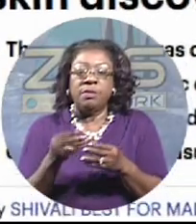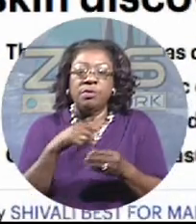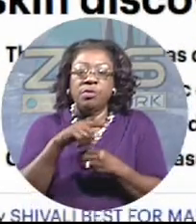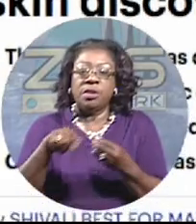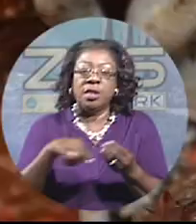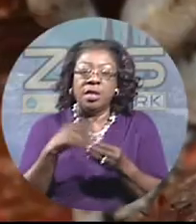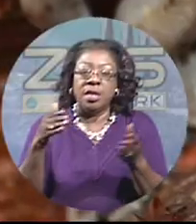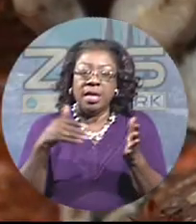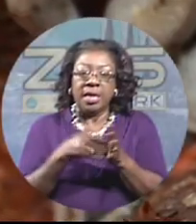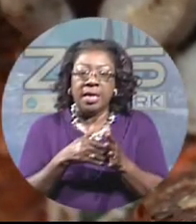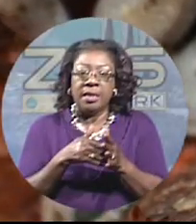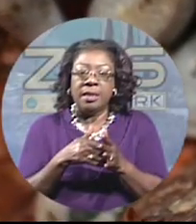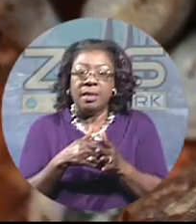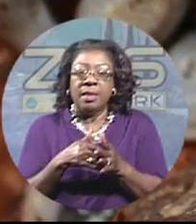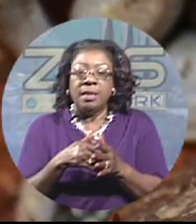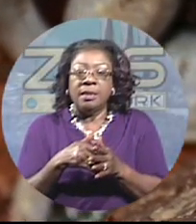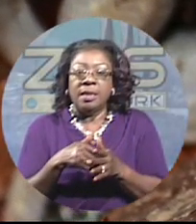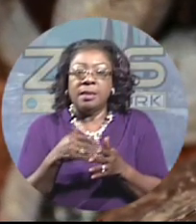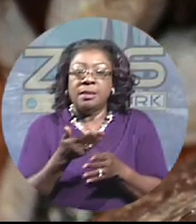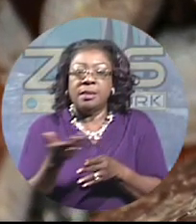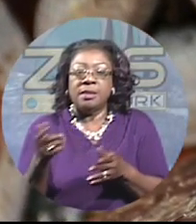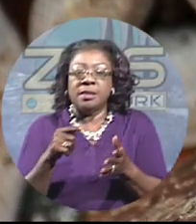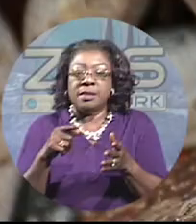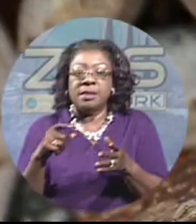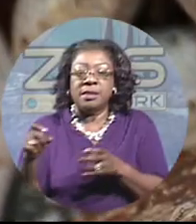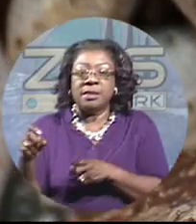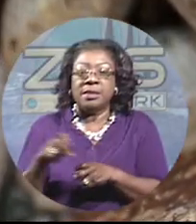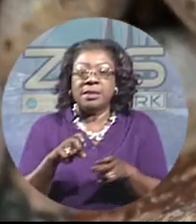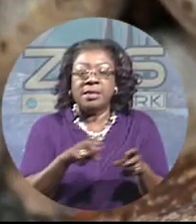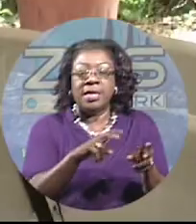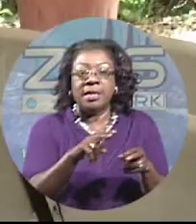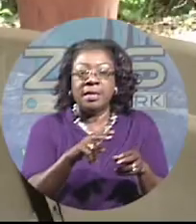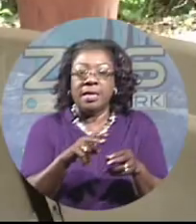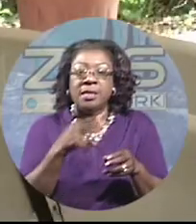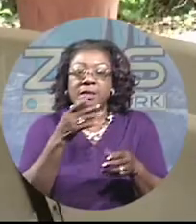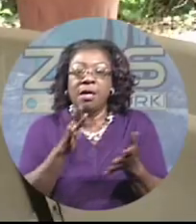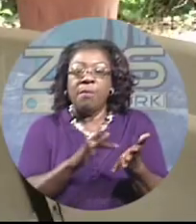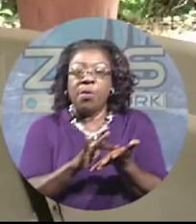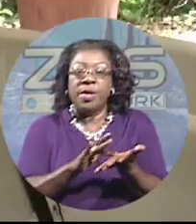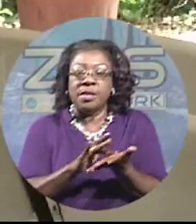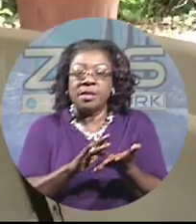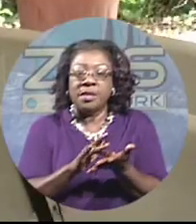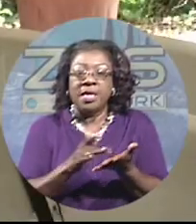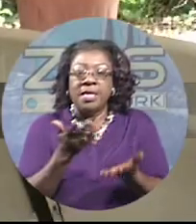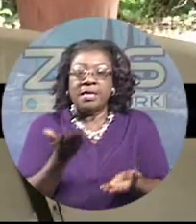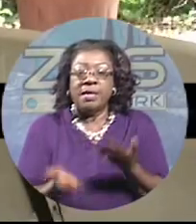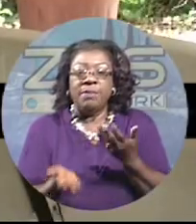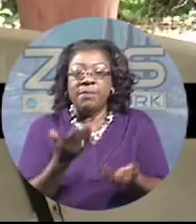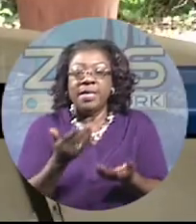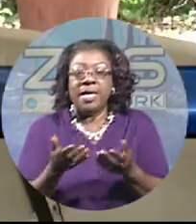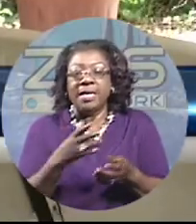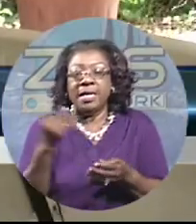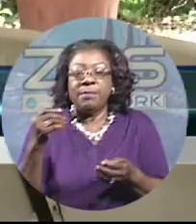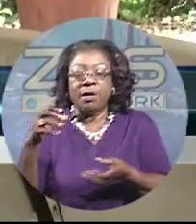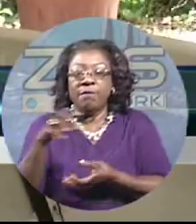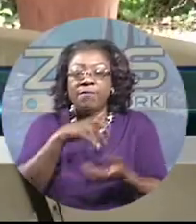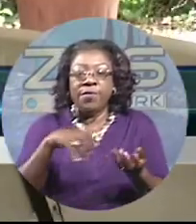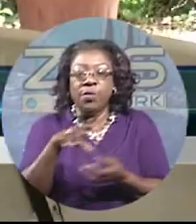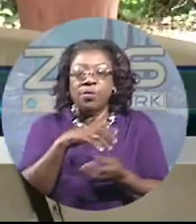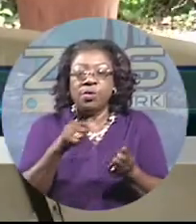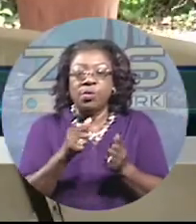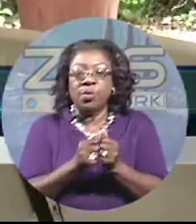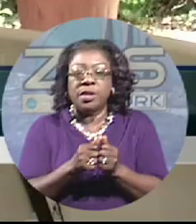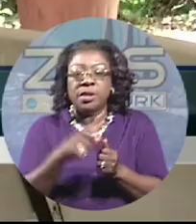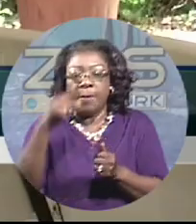recirculated again. But they were saying that this snake, the silver boa, is venomous. Now, they may be getting the silver boa confused with